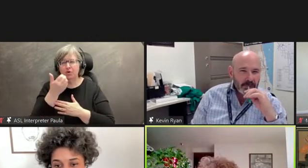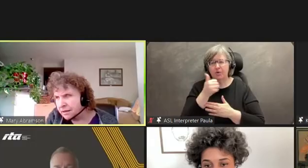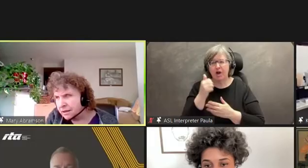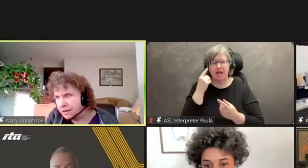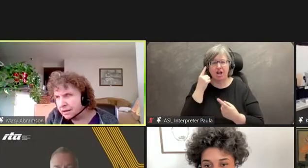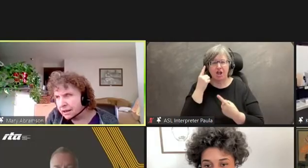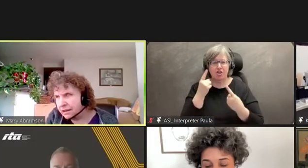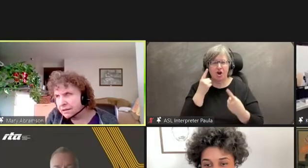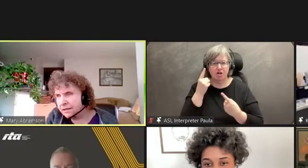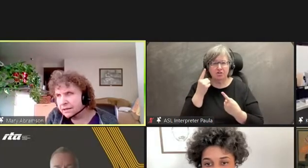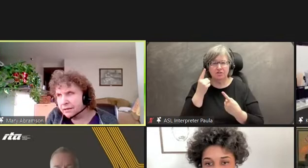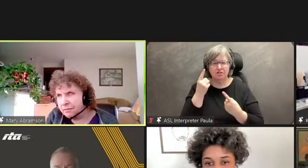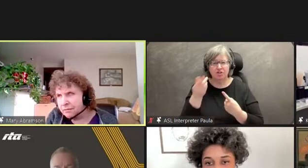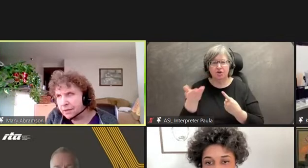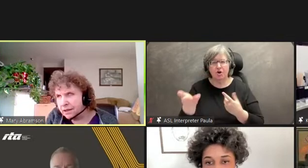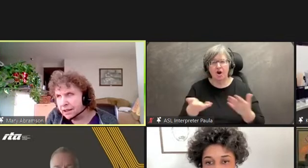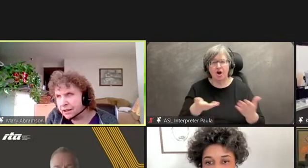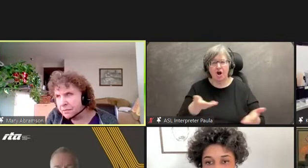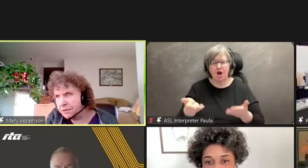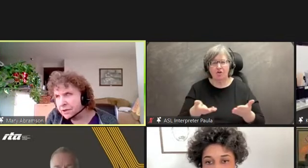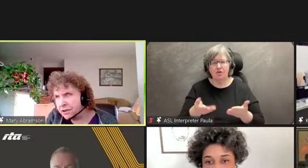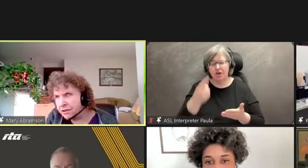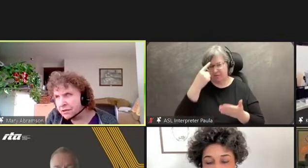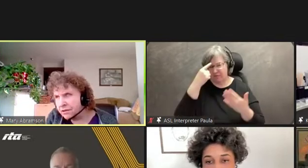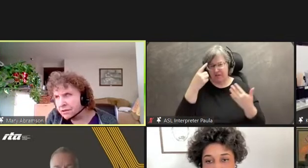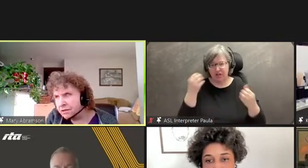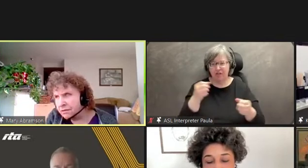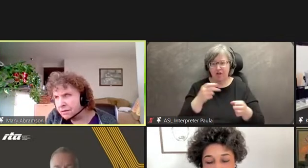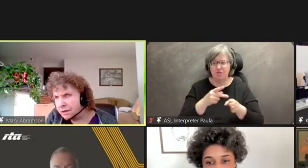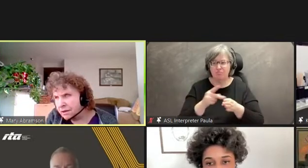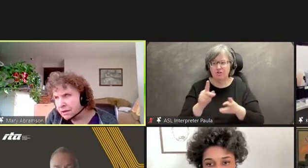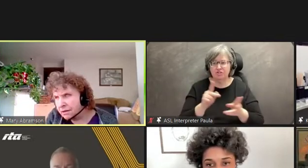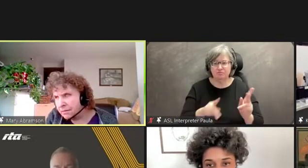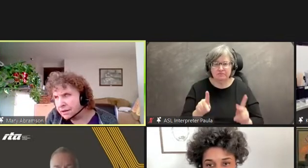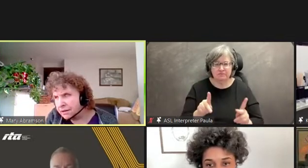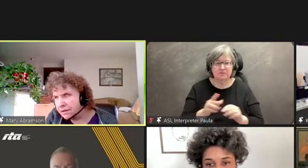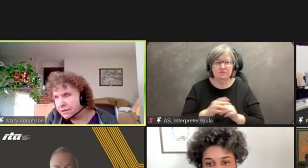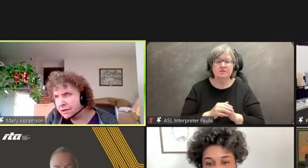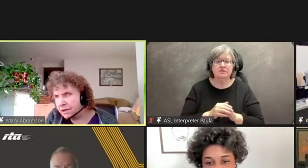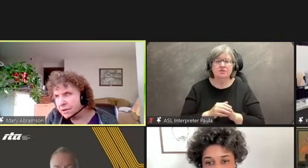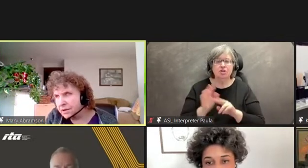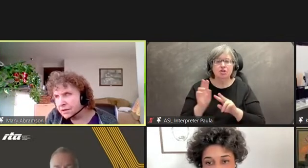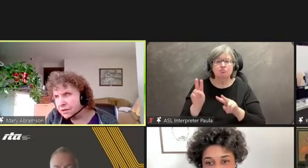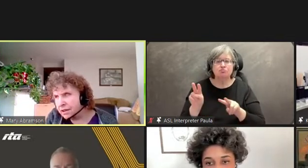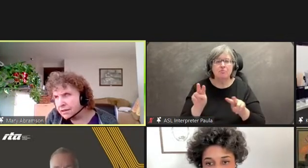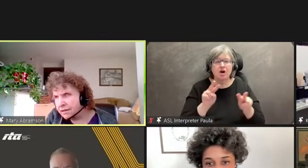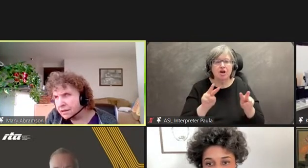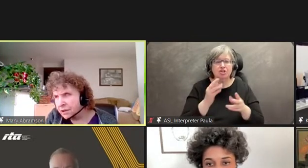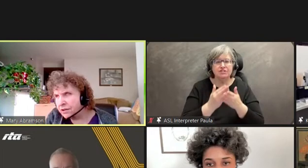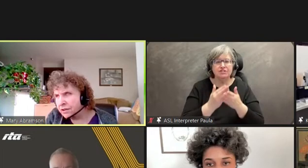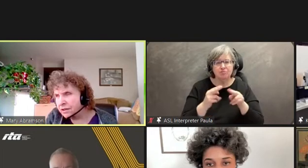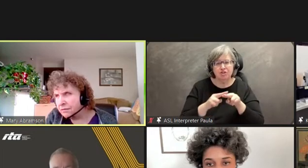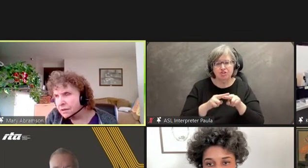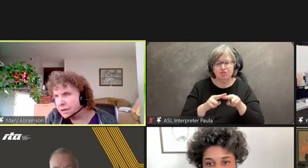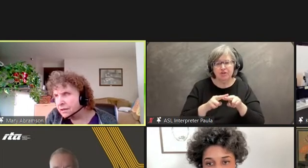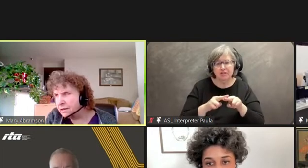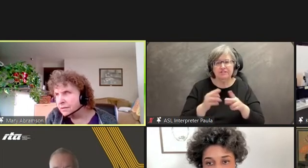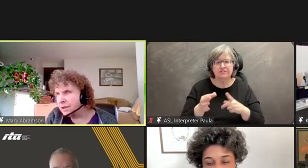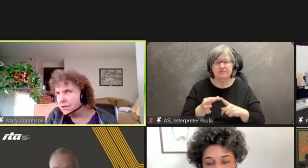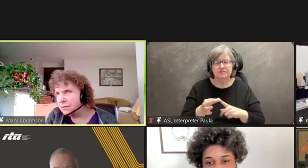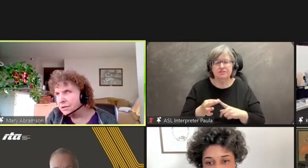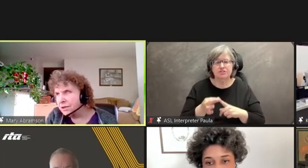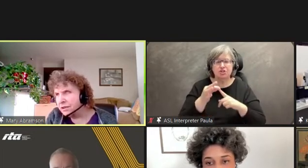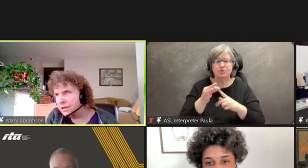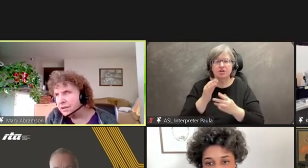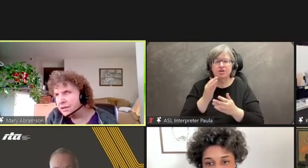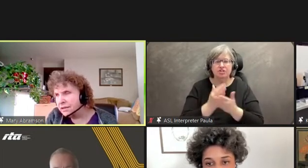to hiring some mental health professionals to monitor some of the trains, especially in some